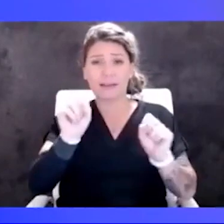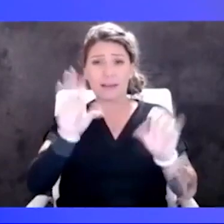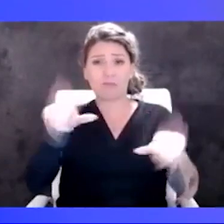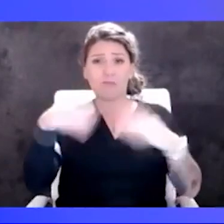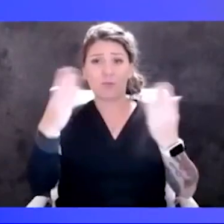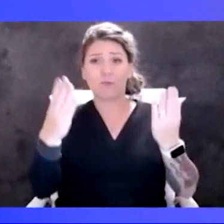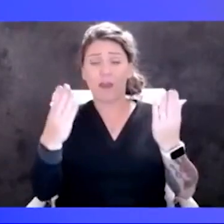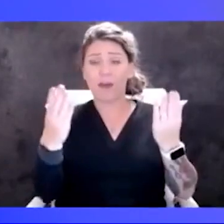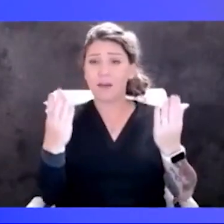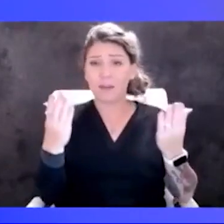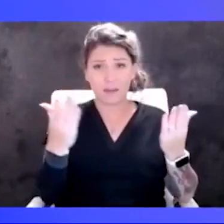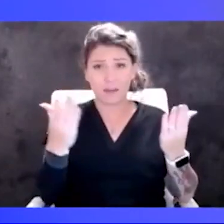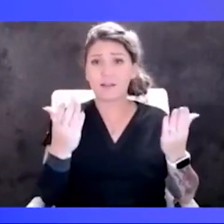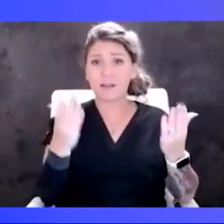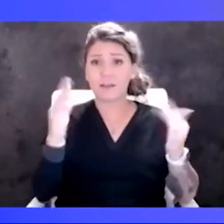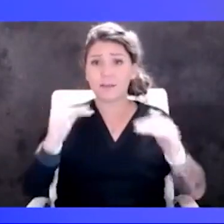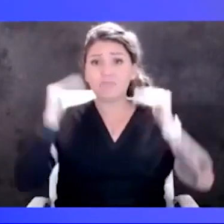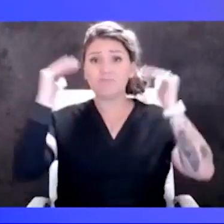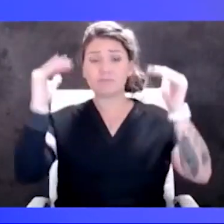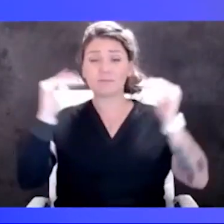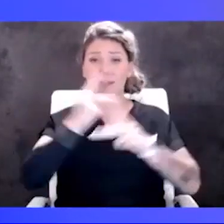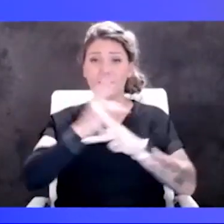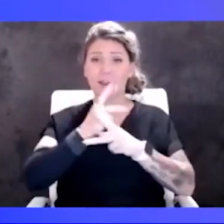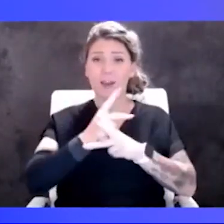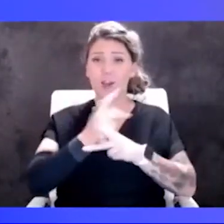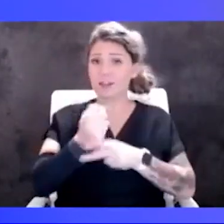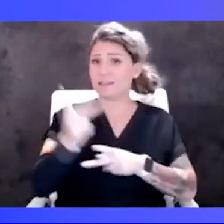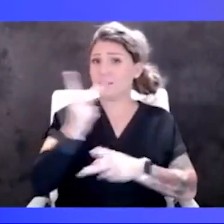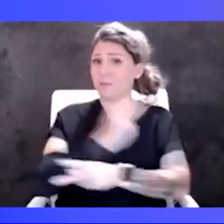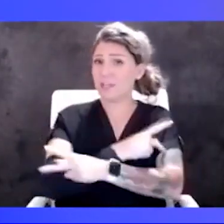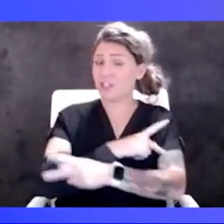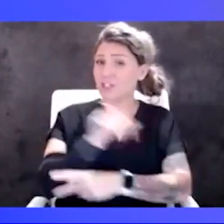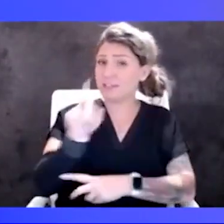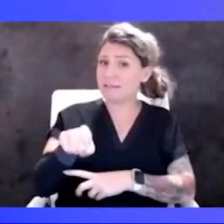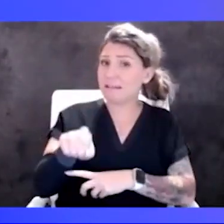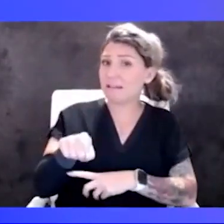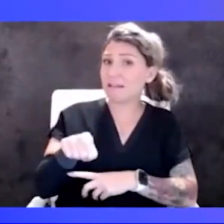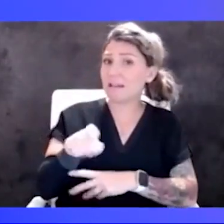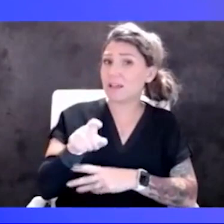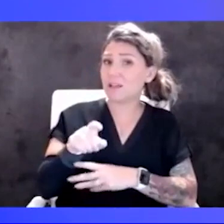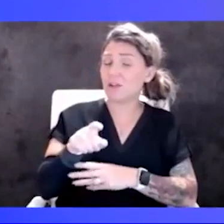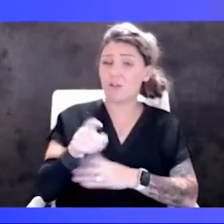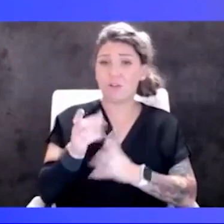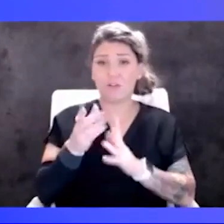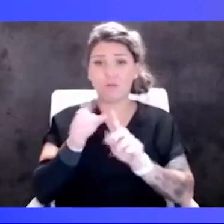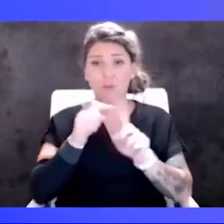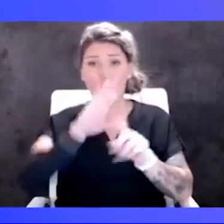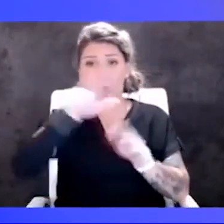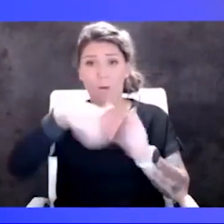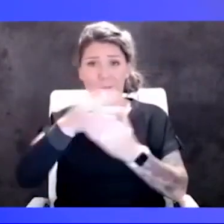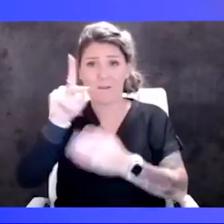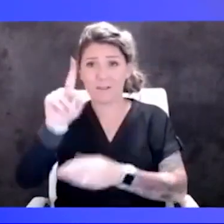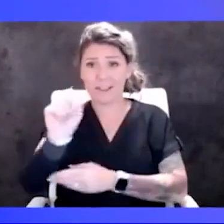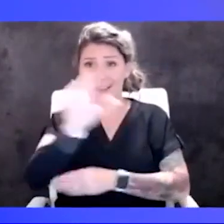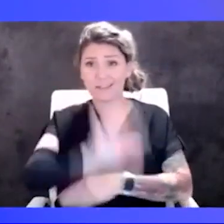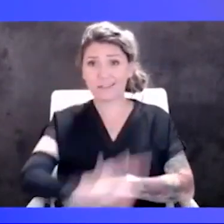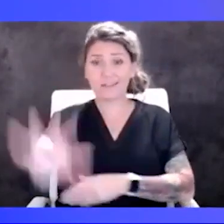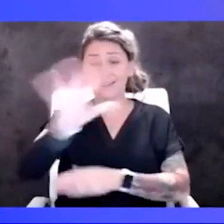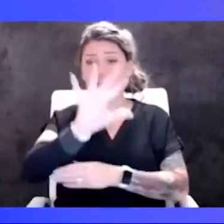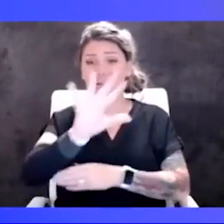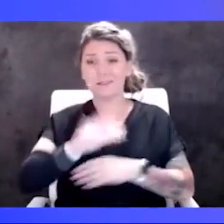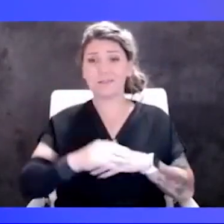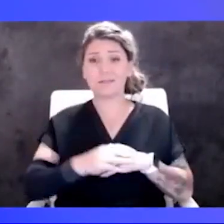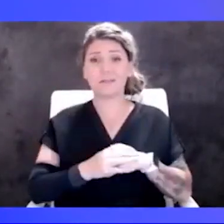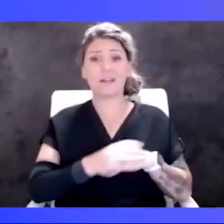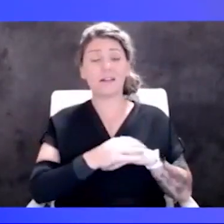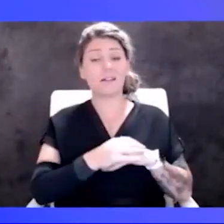elevated level of care that some of our patients need across the region. And I would I agree